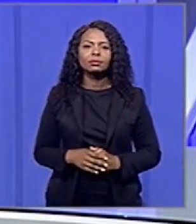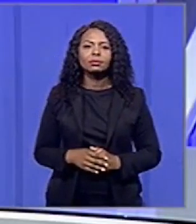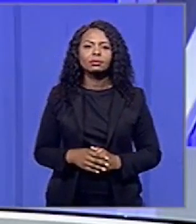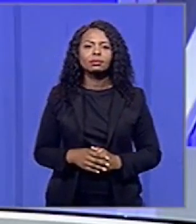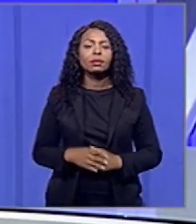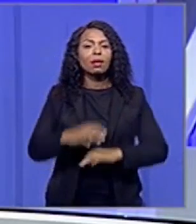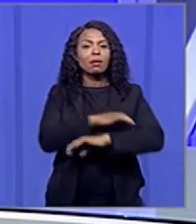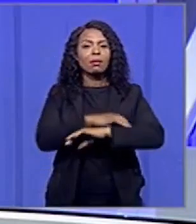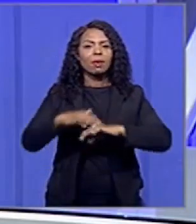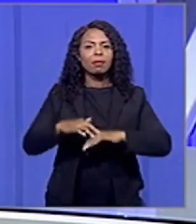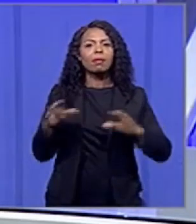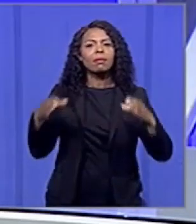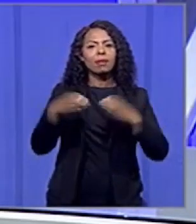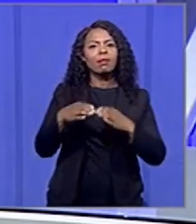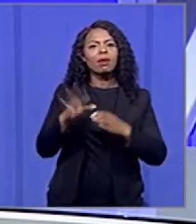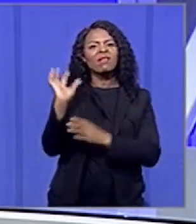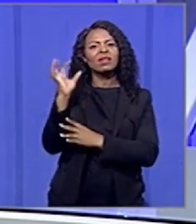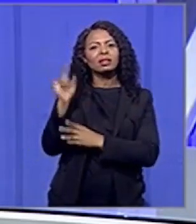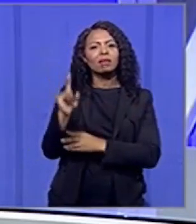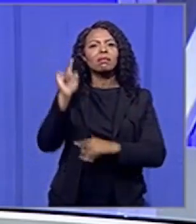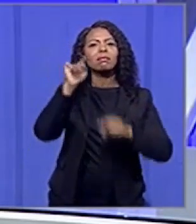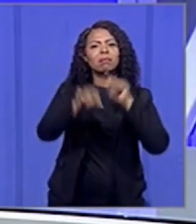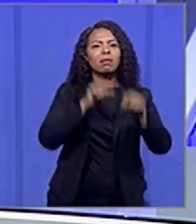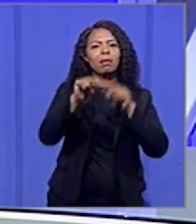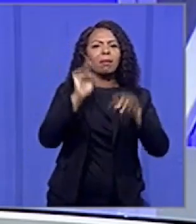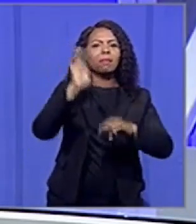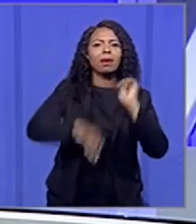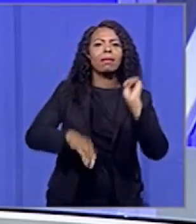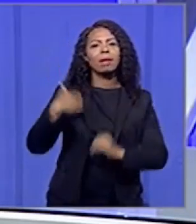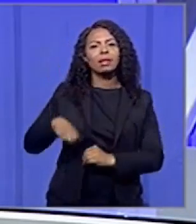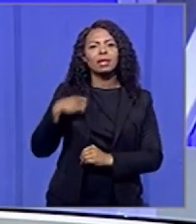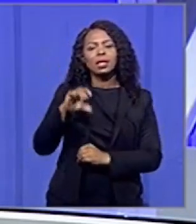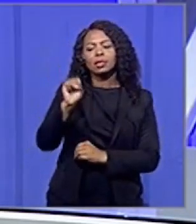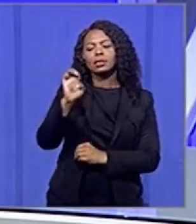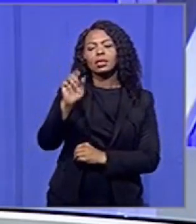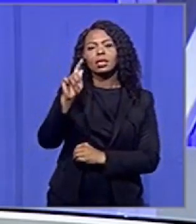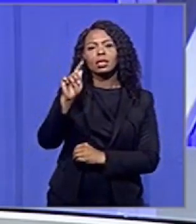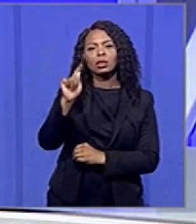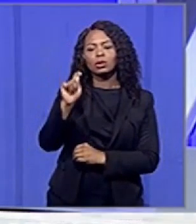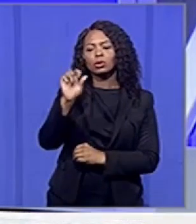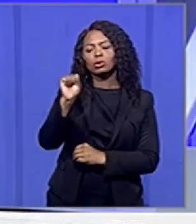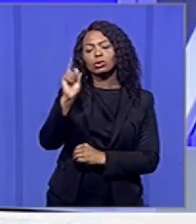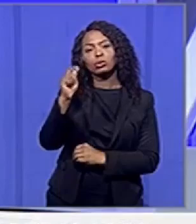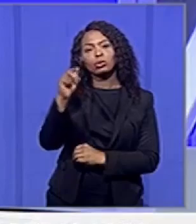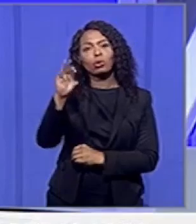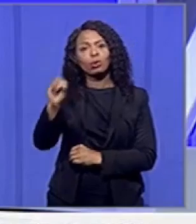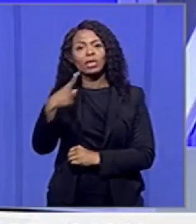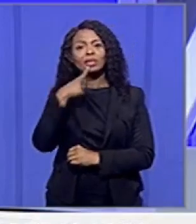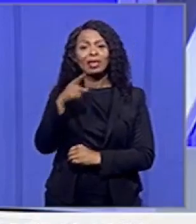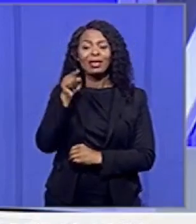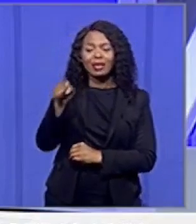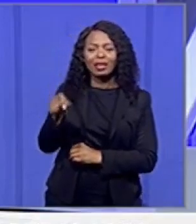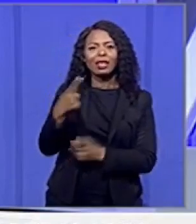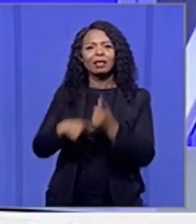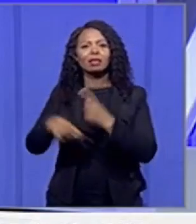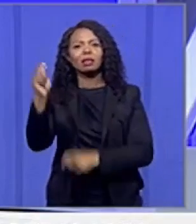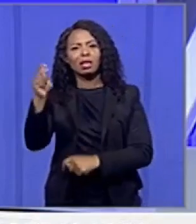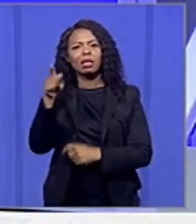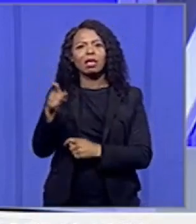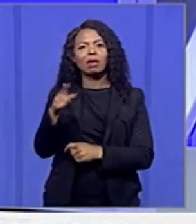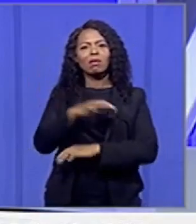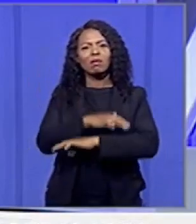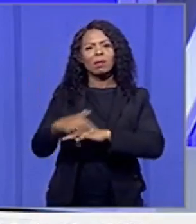Balemipotlana ba Ficksburg ka Free State ba latofatša sekiti sa masepala wa Sesotho ka le reng se rekišetša balemi ba